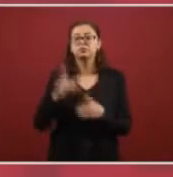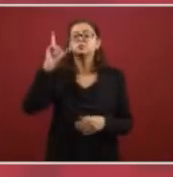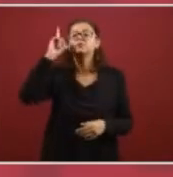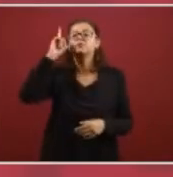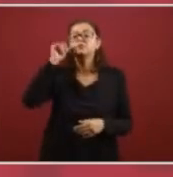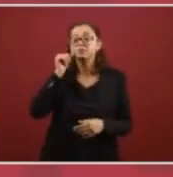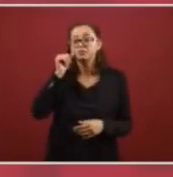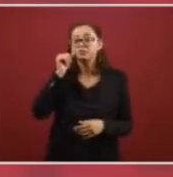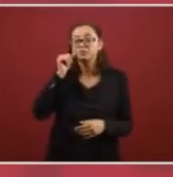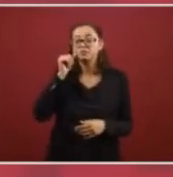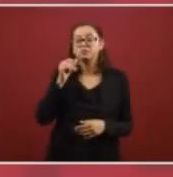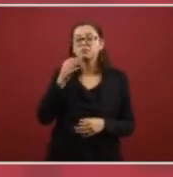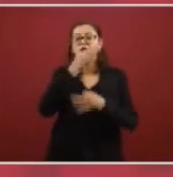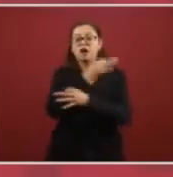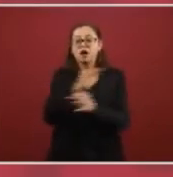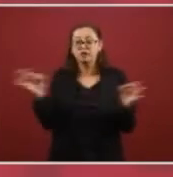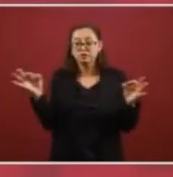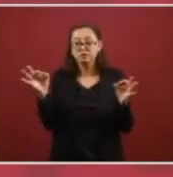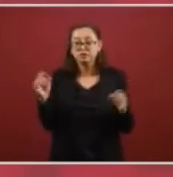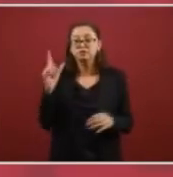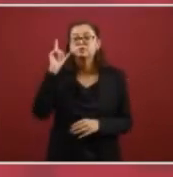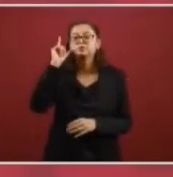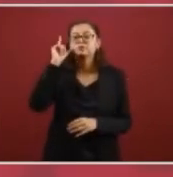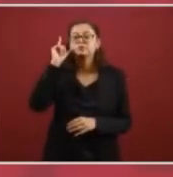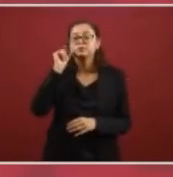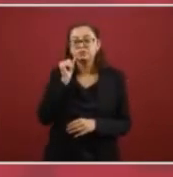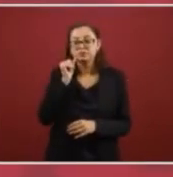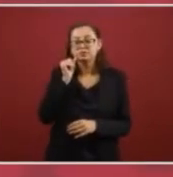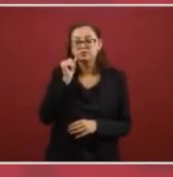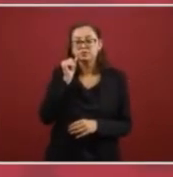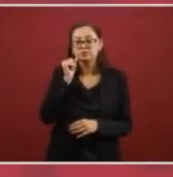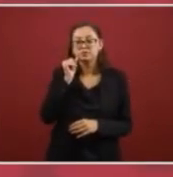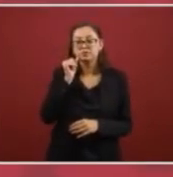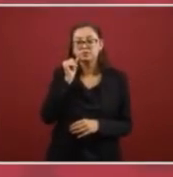time, tomorrow, I'm going to let you know right now.